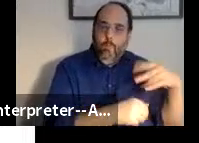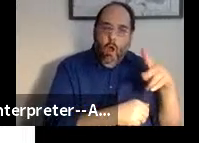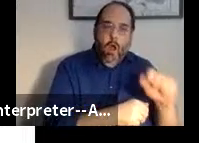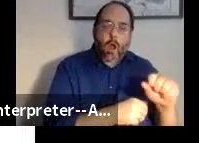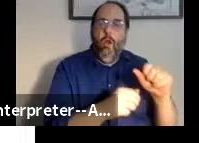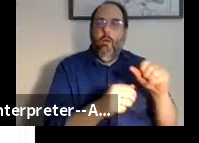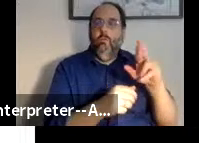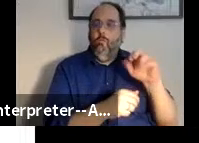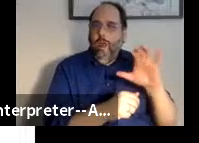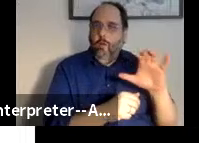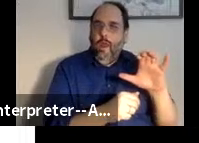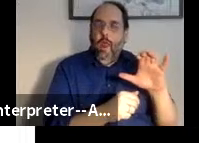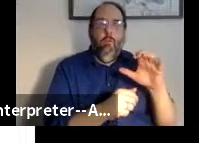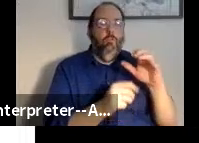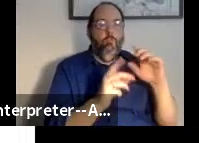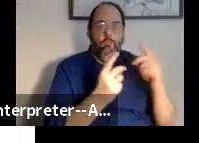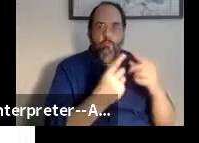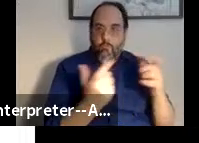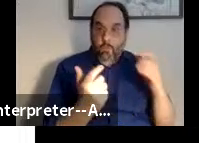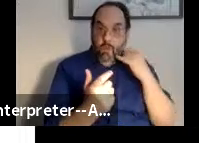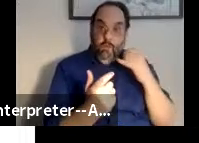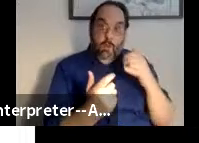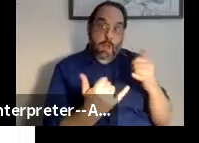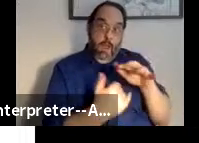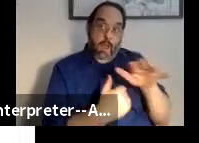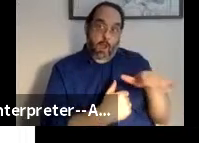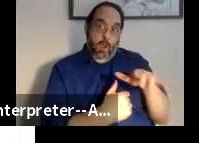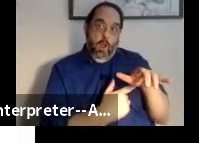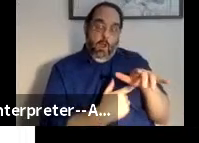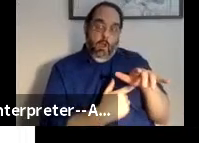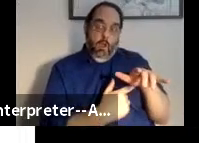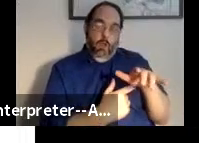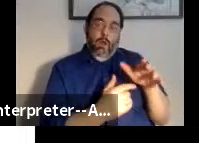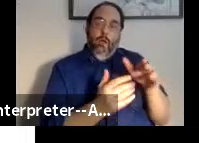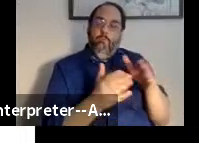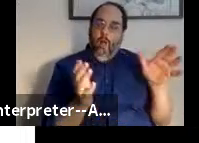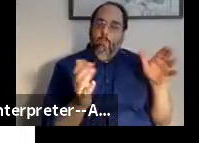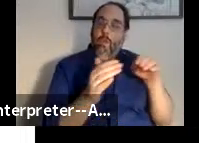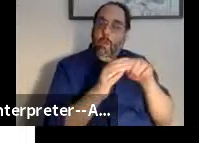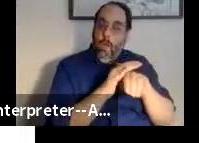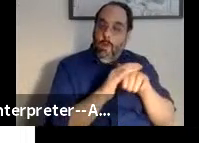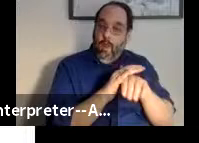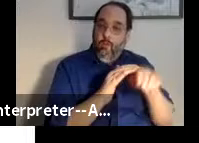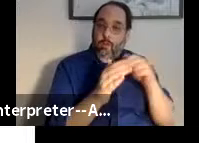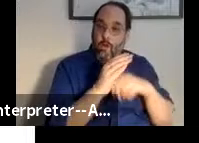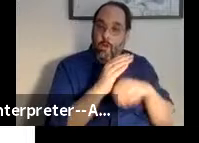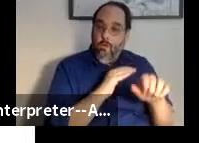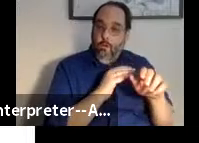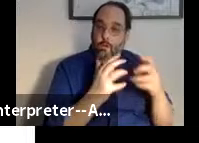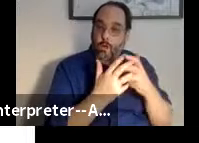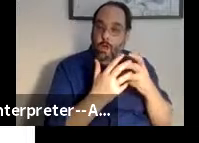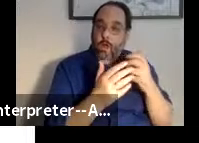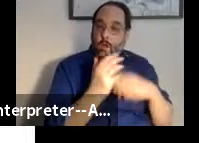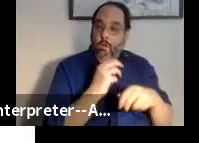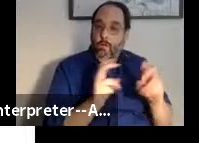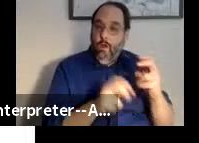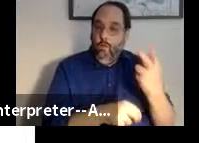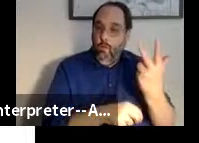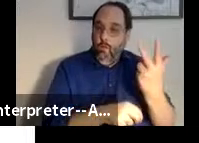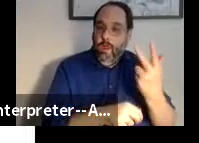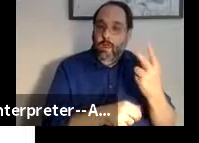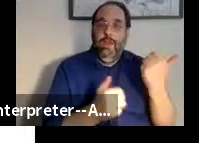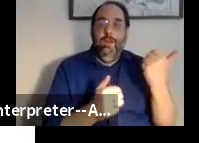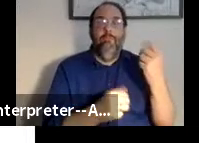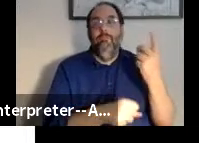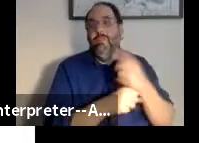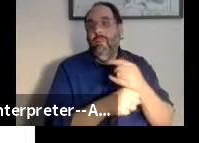state park, if they had a play area, places of public accommodation covered under Title III, a privately run daycare center, a